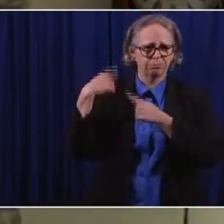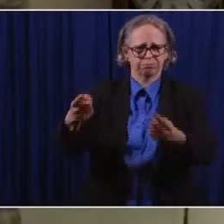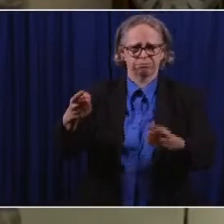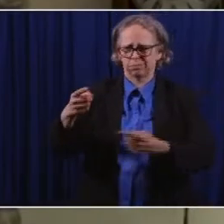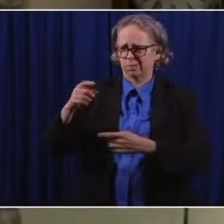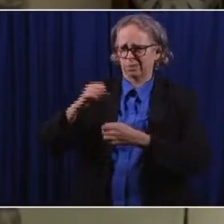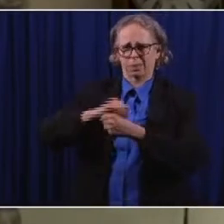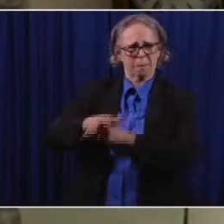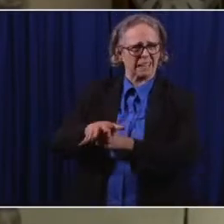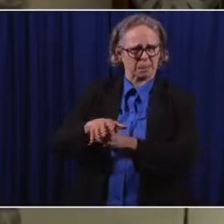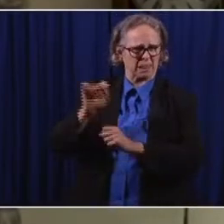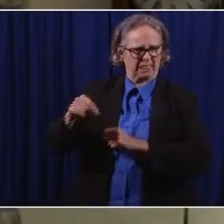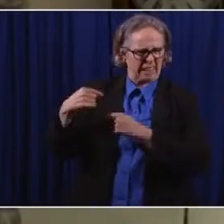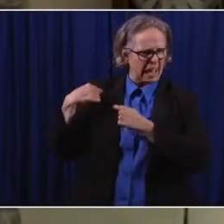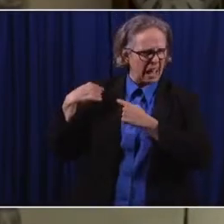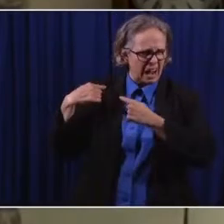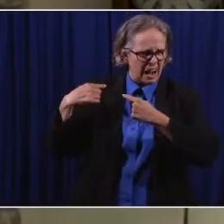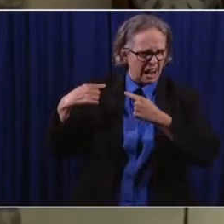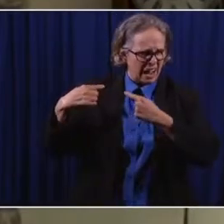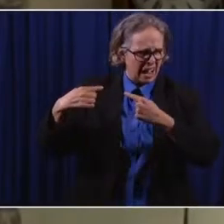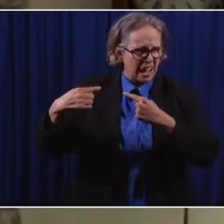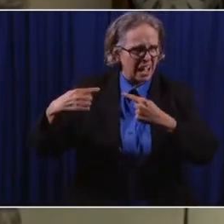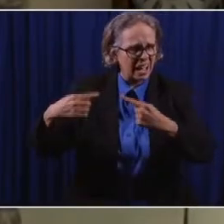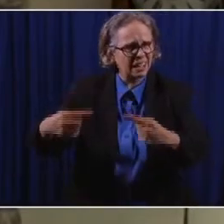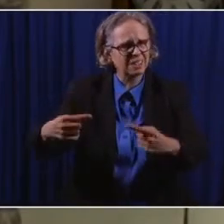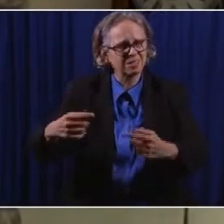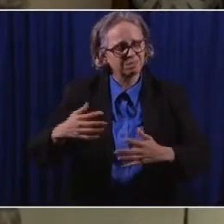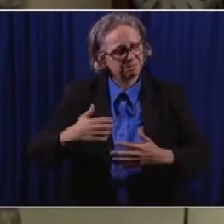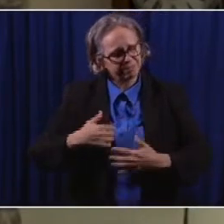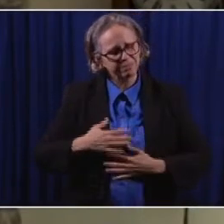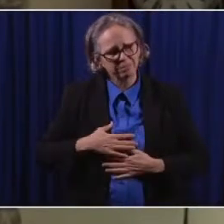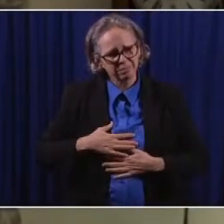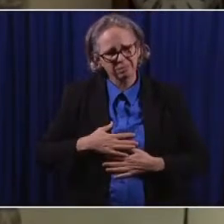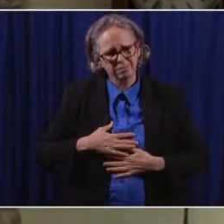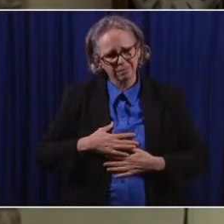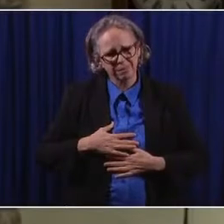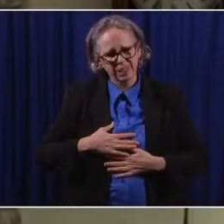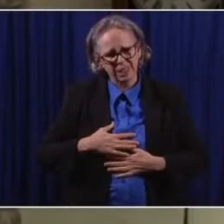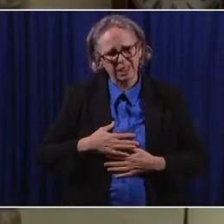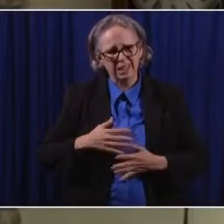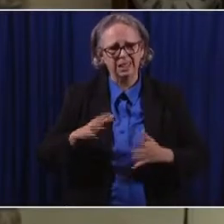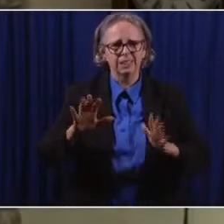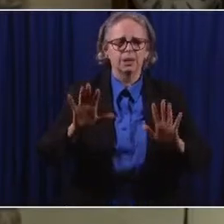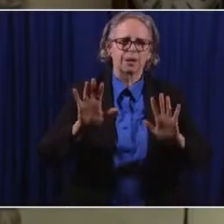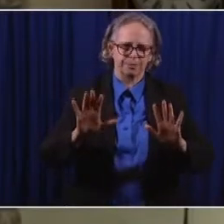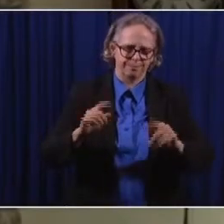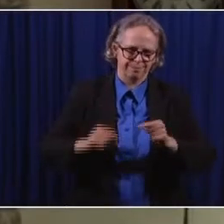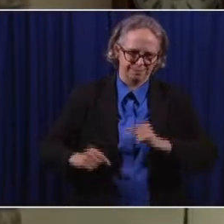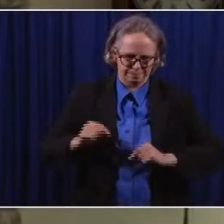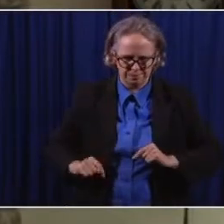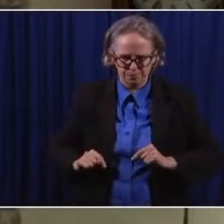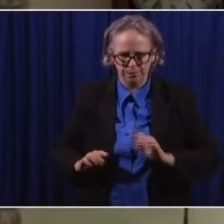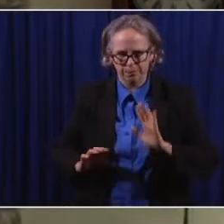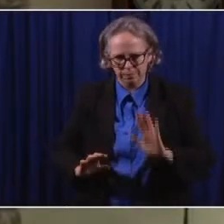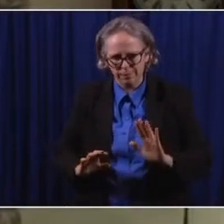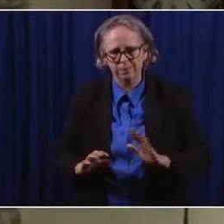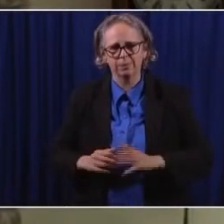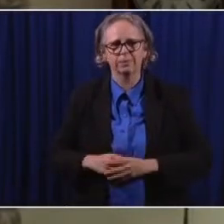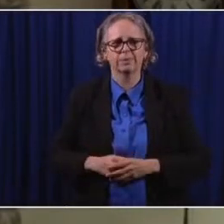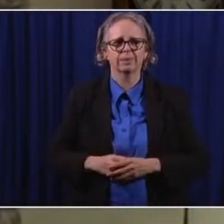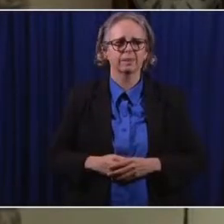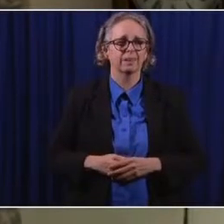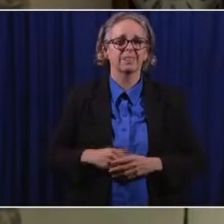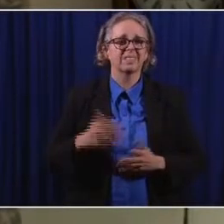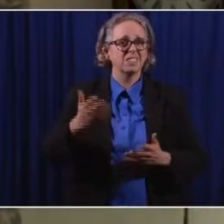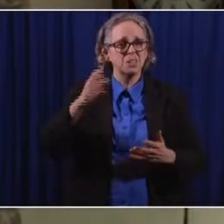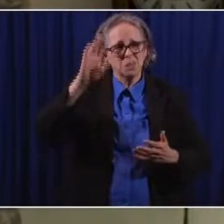we have not put orders on, we've not closed churches. Other states have